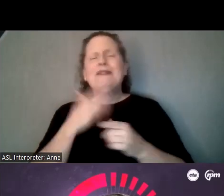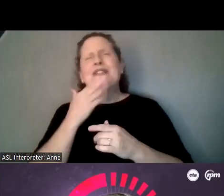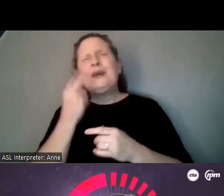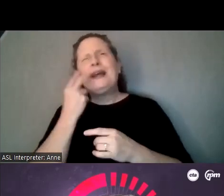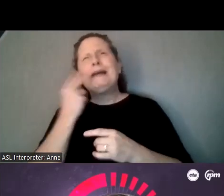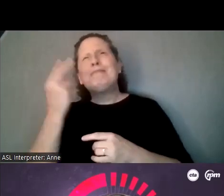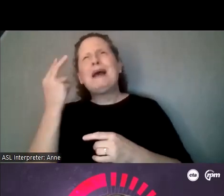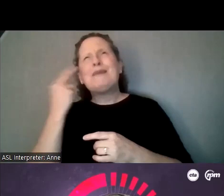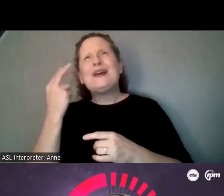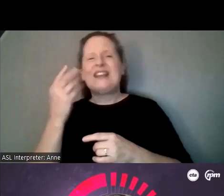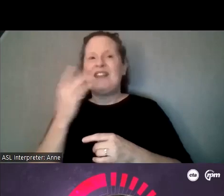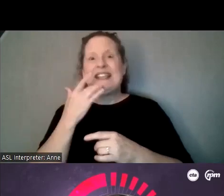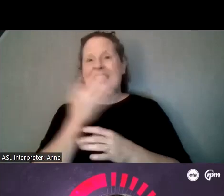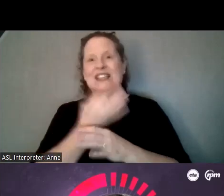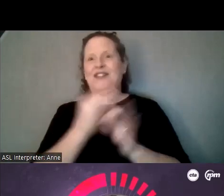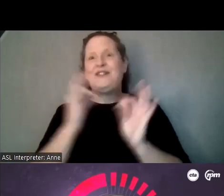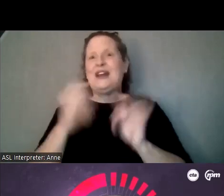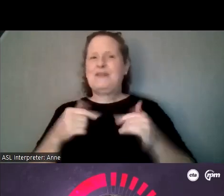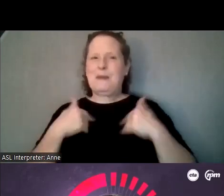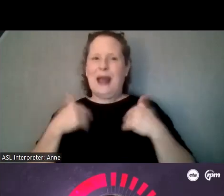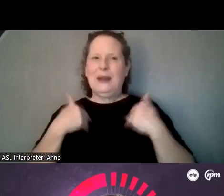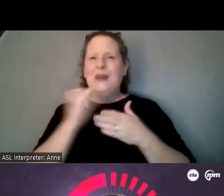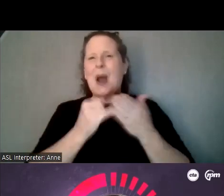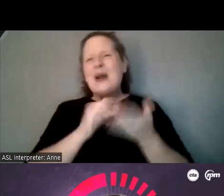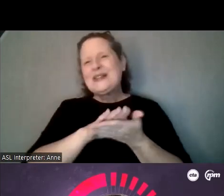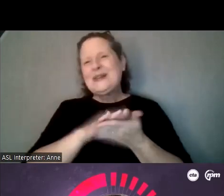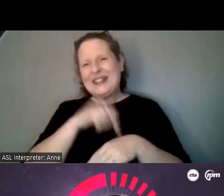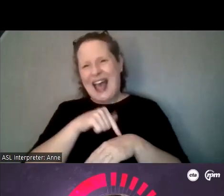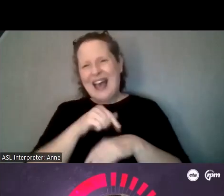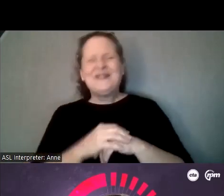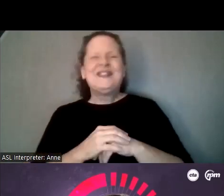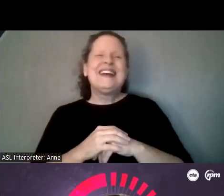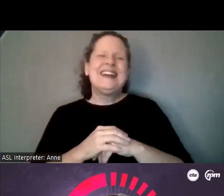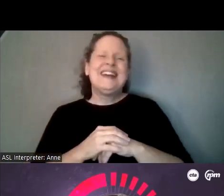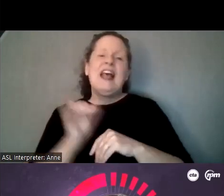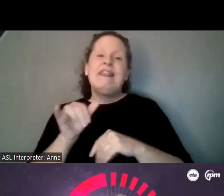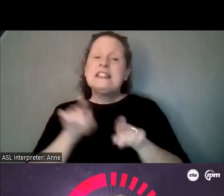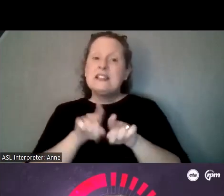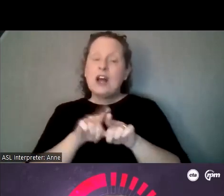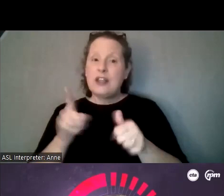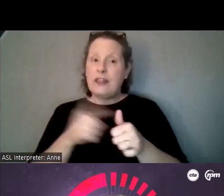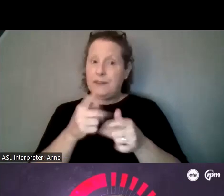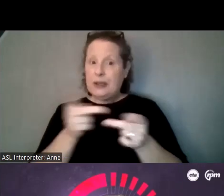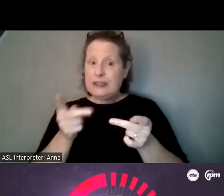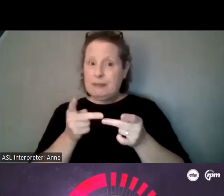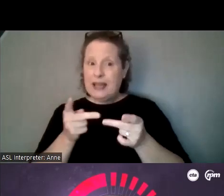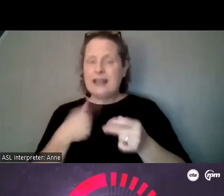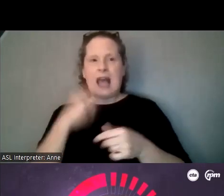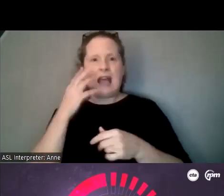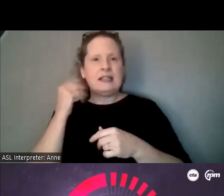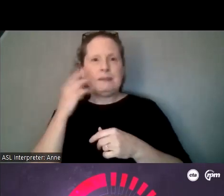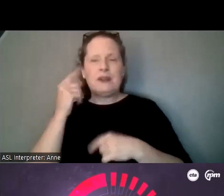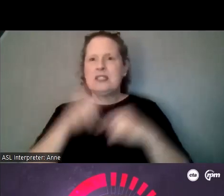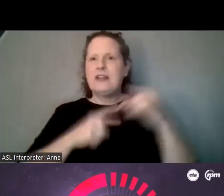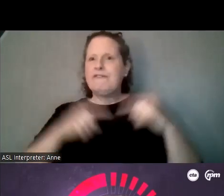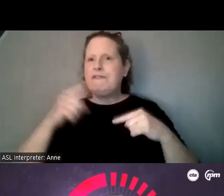taste of the freedom of my youth art school time. And this is also the first place I experienced the diversity